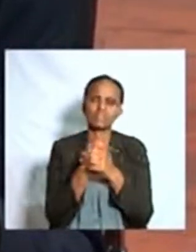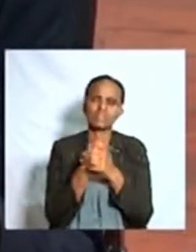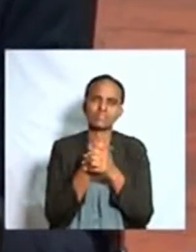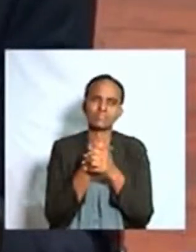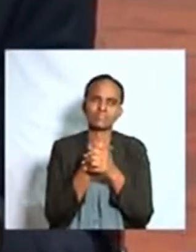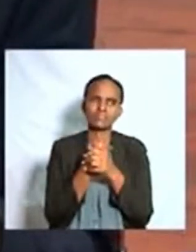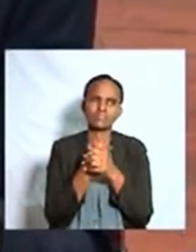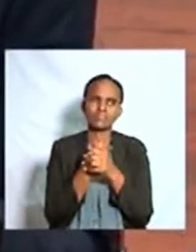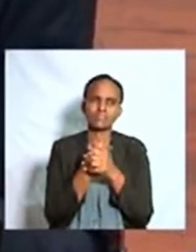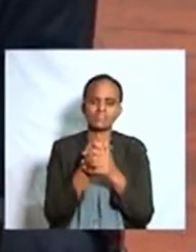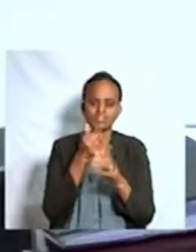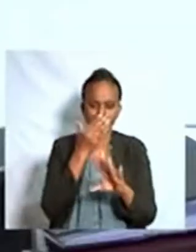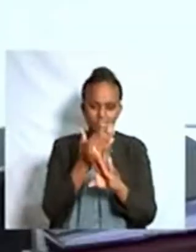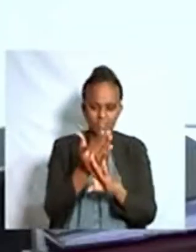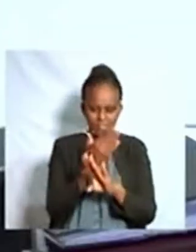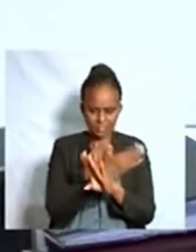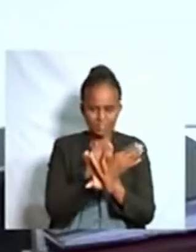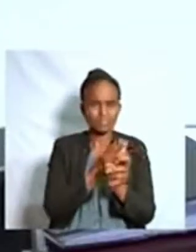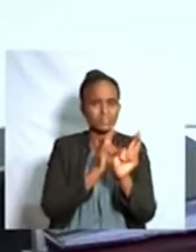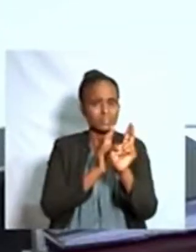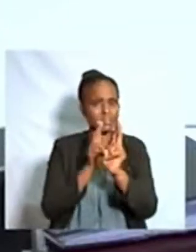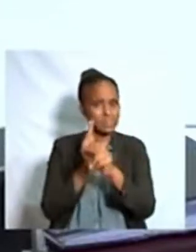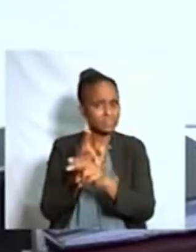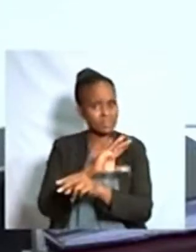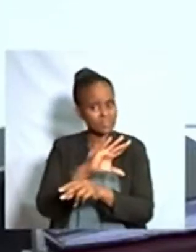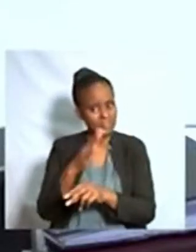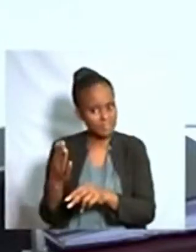it. Maybe before you respond,